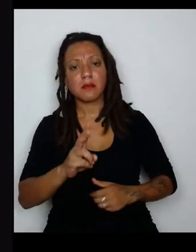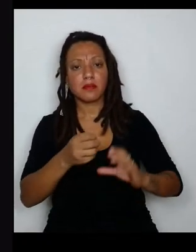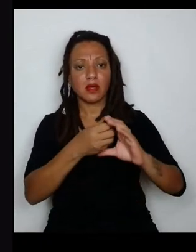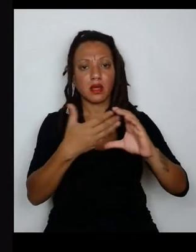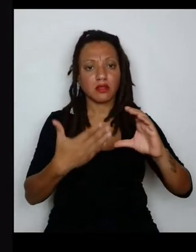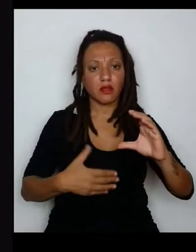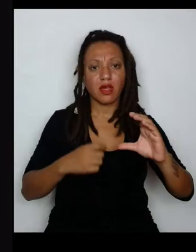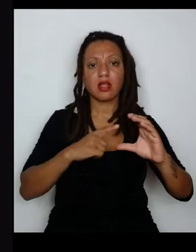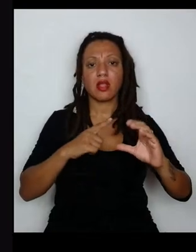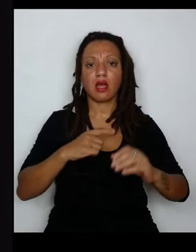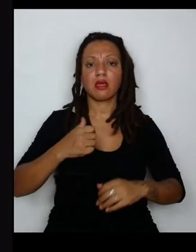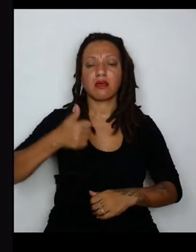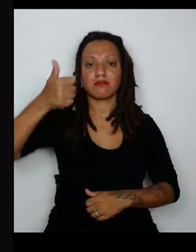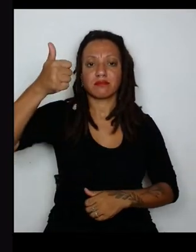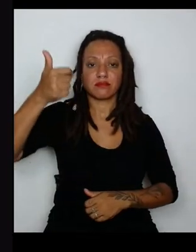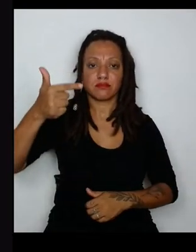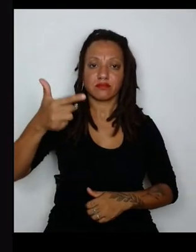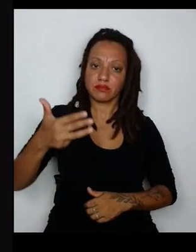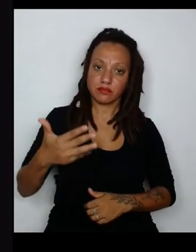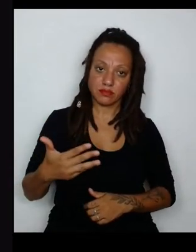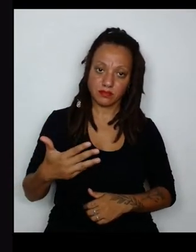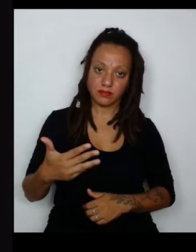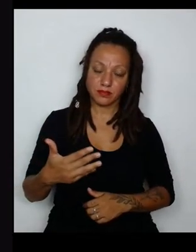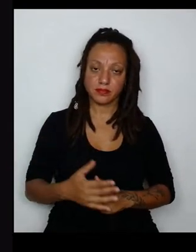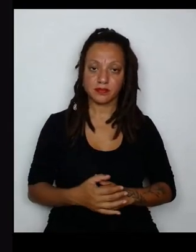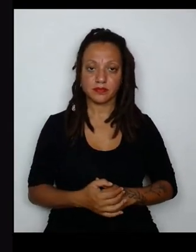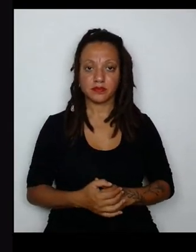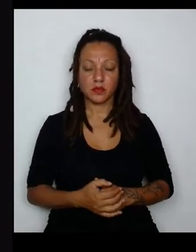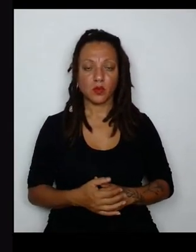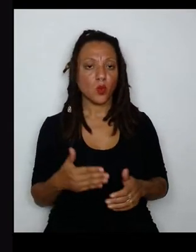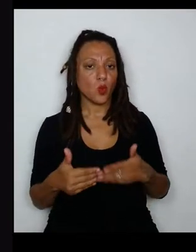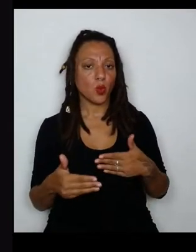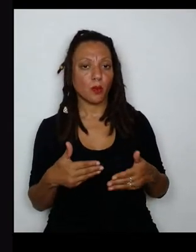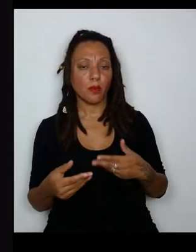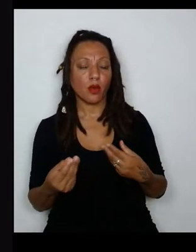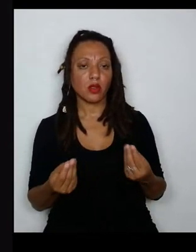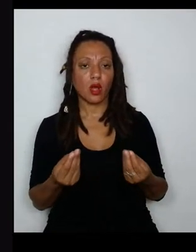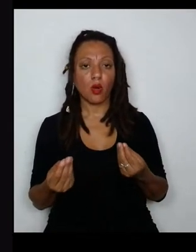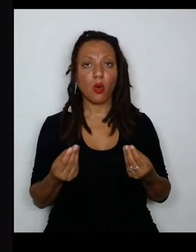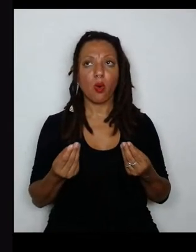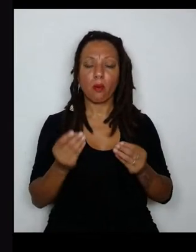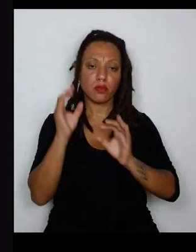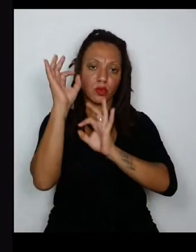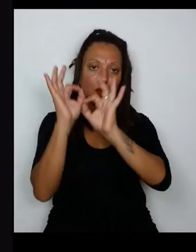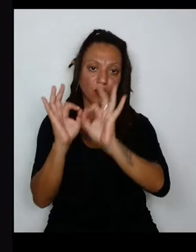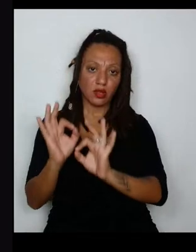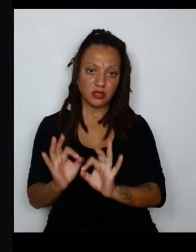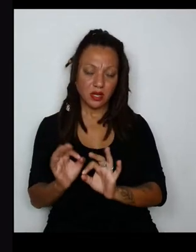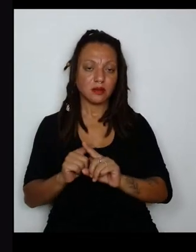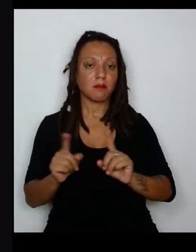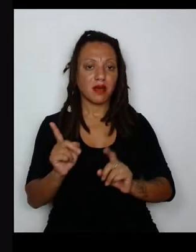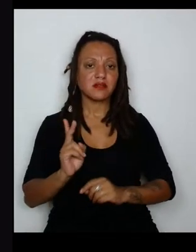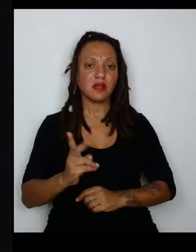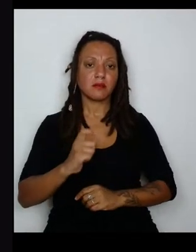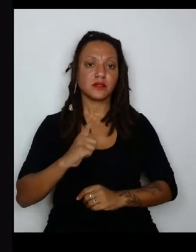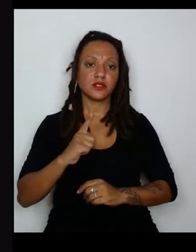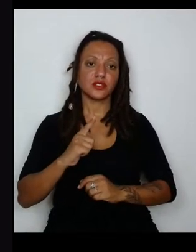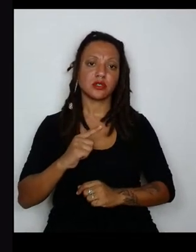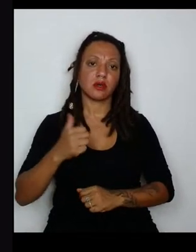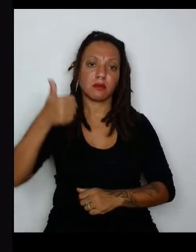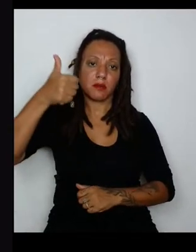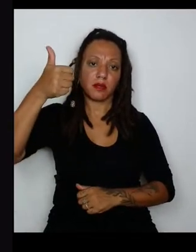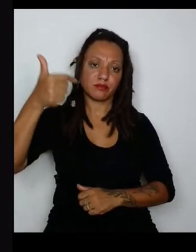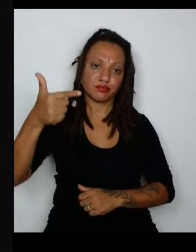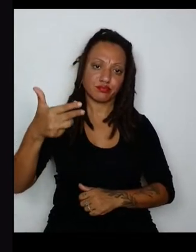no matter how they were organized or how they changed even within the definition of homo